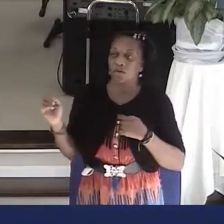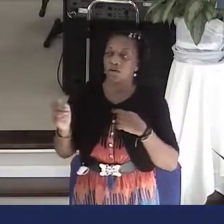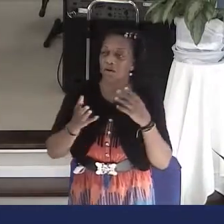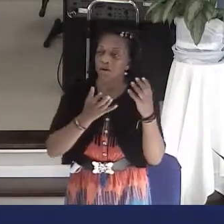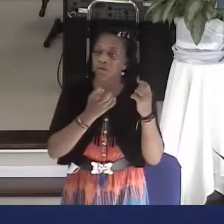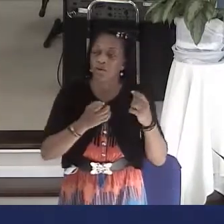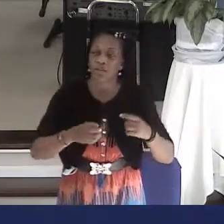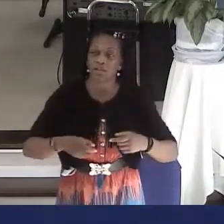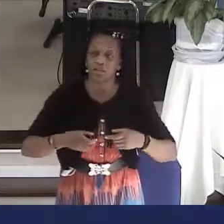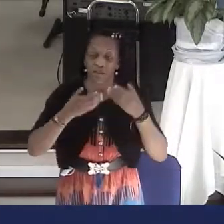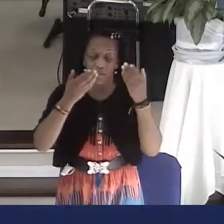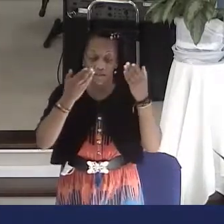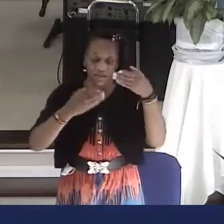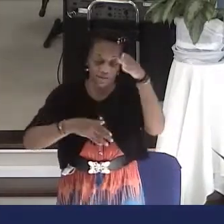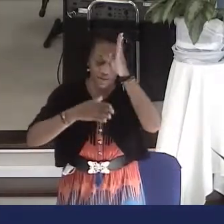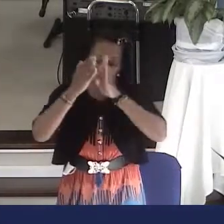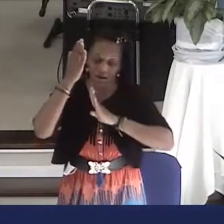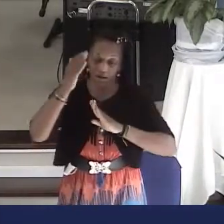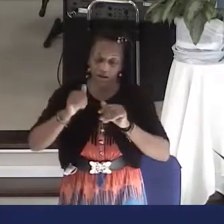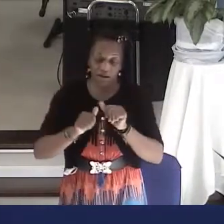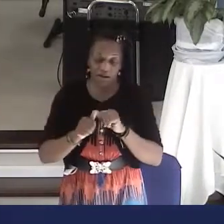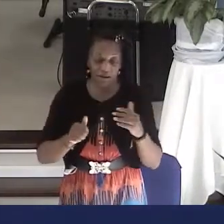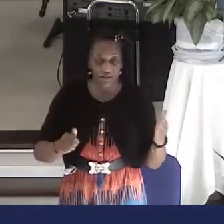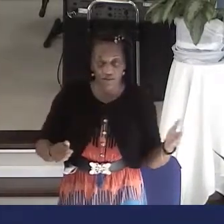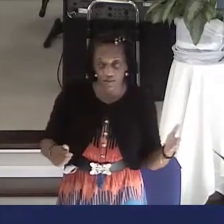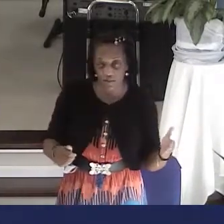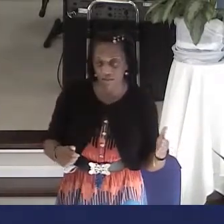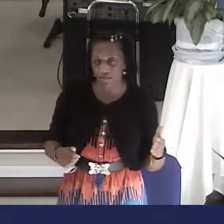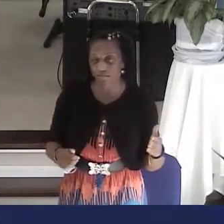I didn't give it all to him.